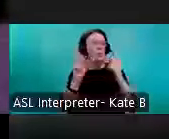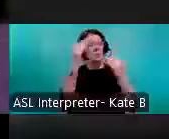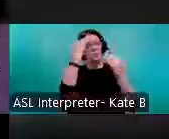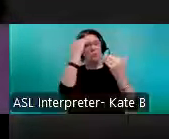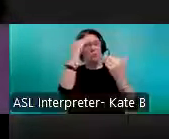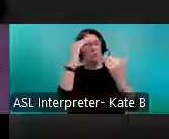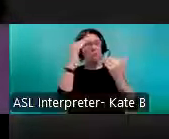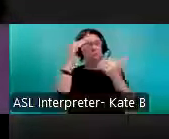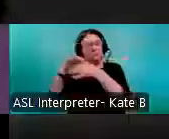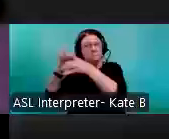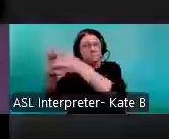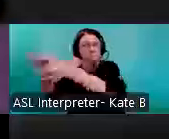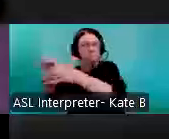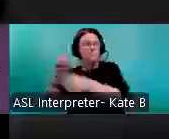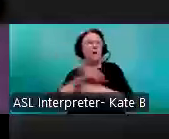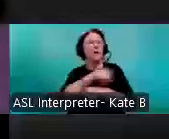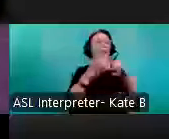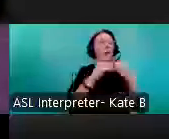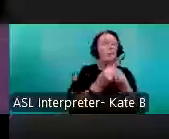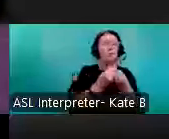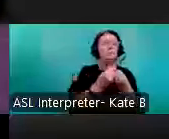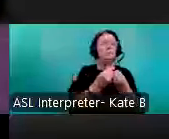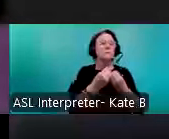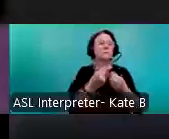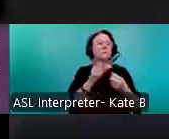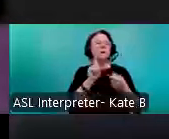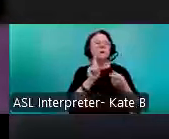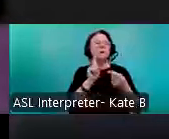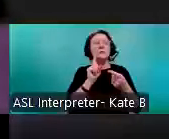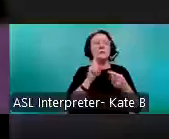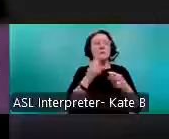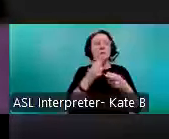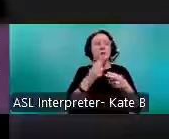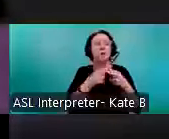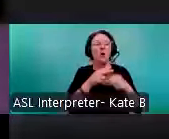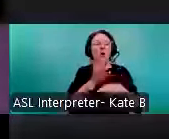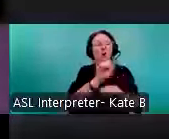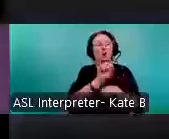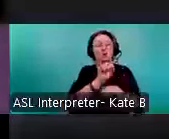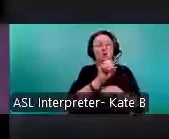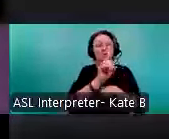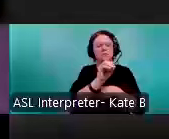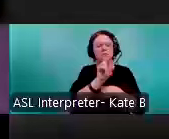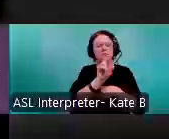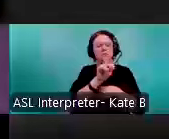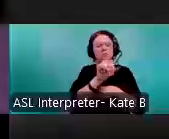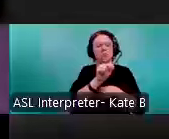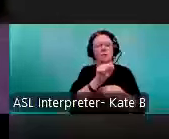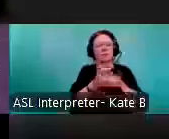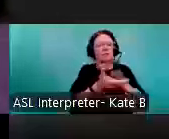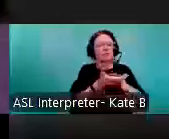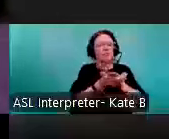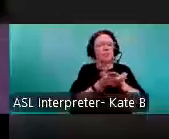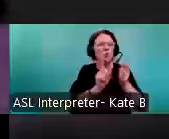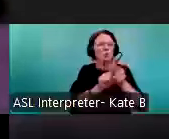great organizations to get involved with are Souls to the Polls. They provide a lot of information for voters as well, and provide a